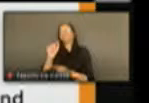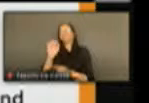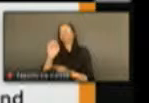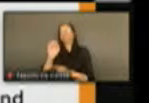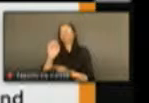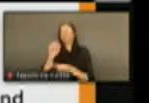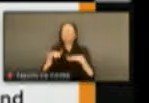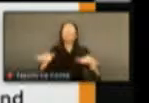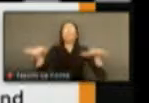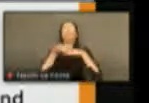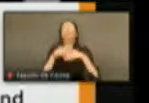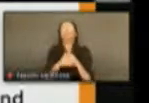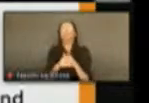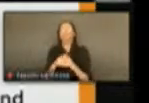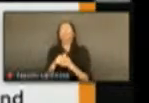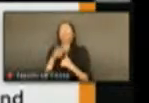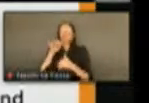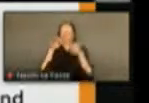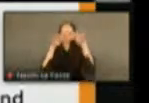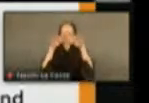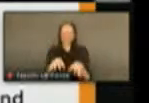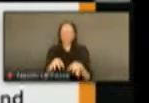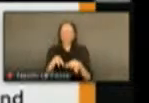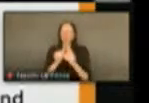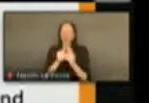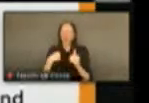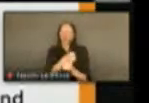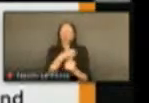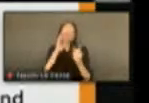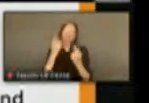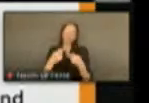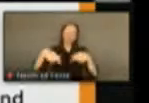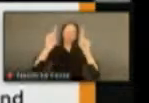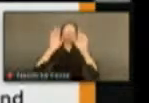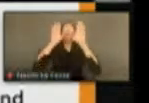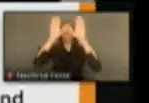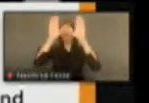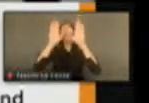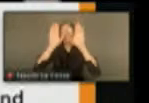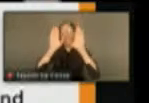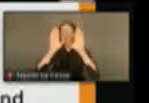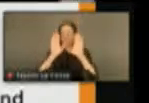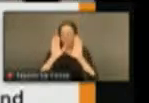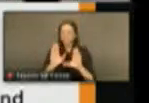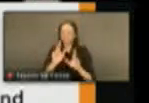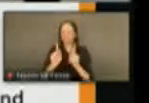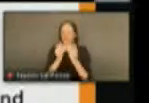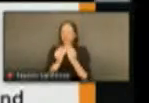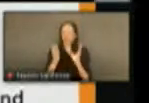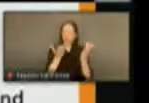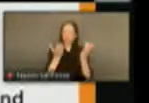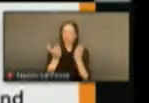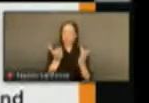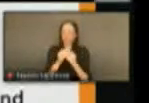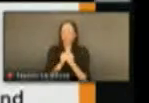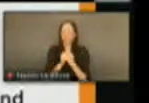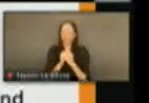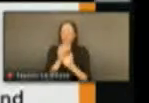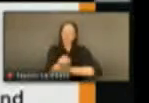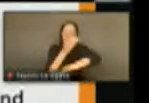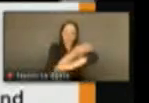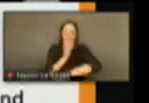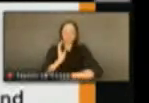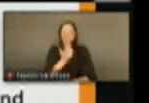public services that address our community's needs and enhance our quality of life now and in the